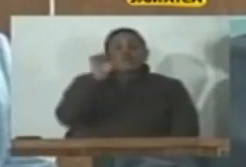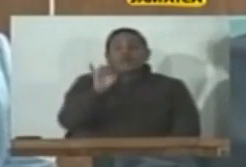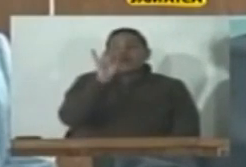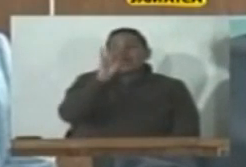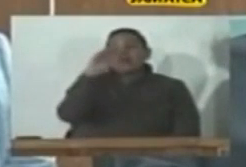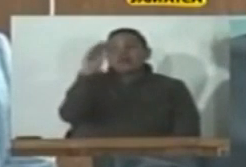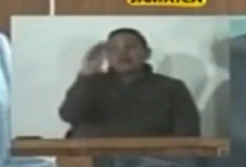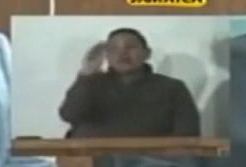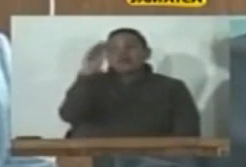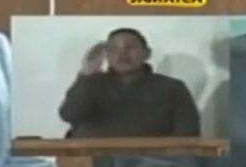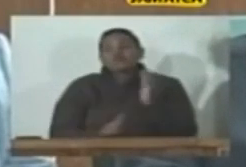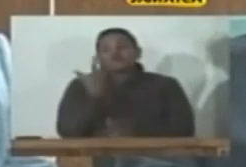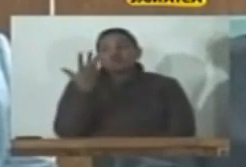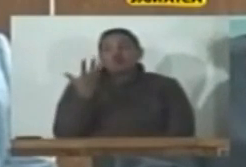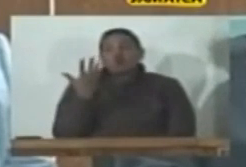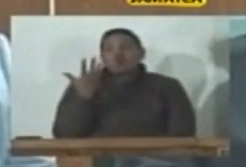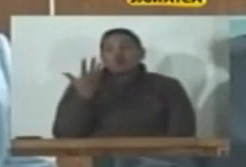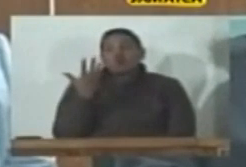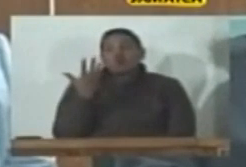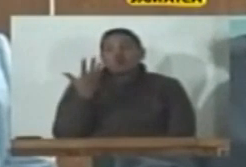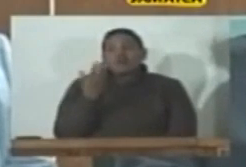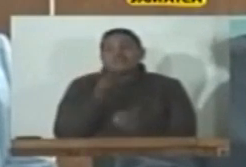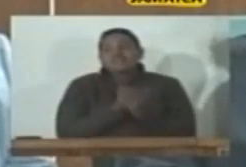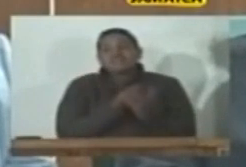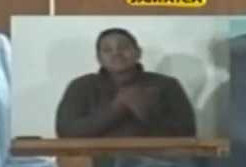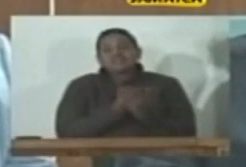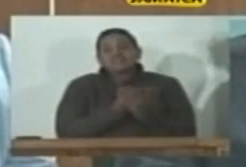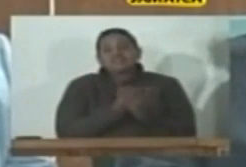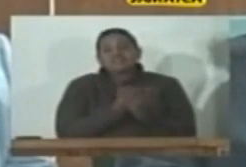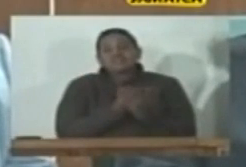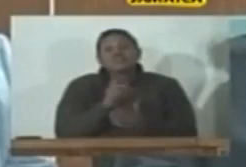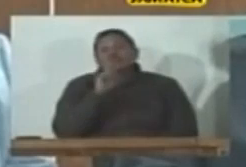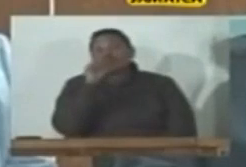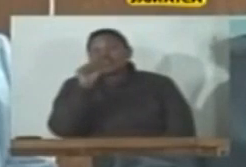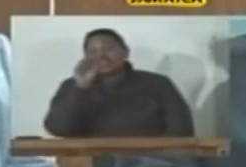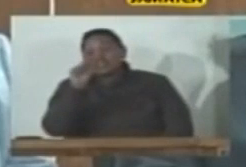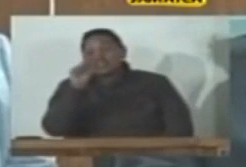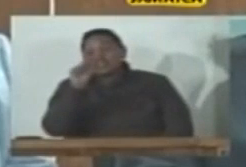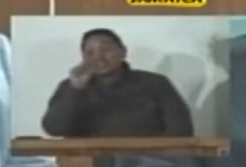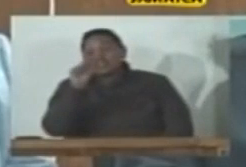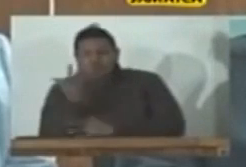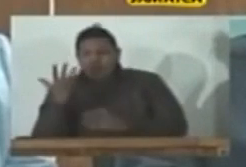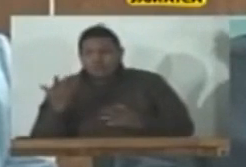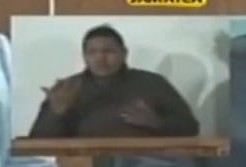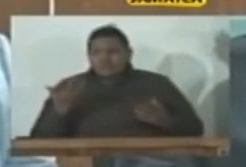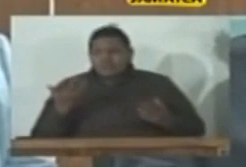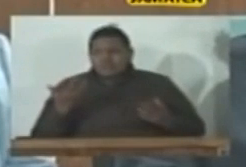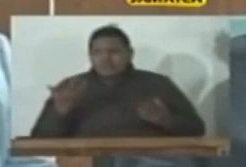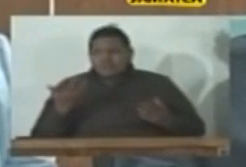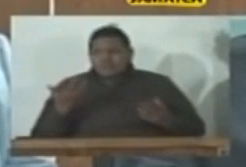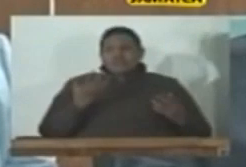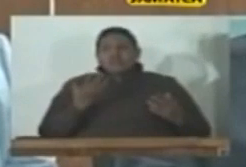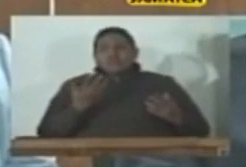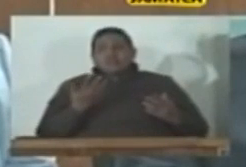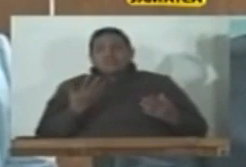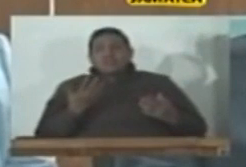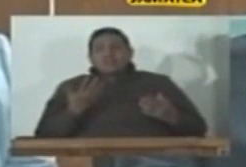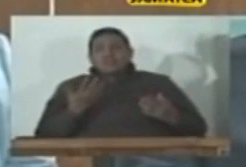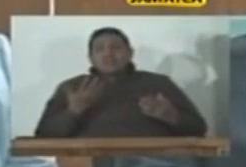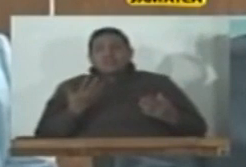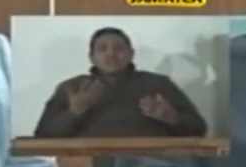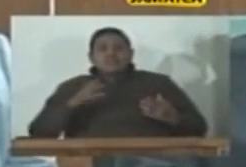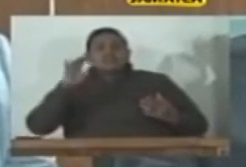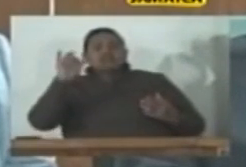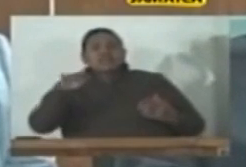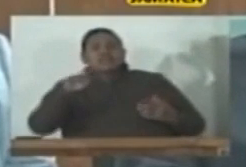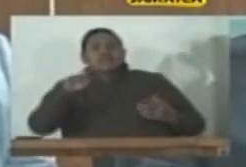growth. And that indeed is significantly lower. The 1.8 projected for this year, ending